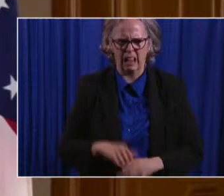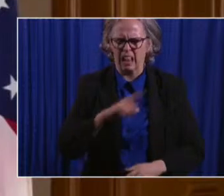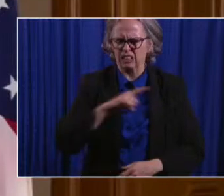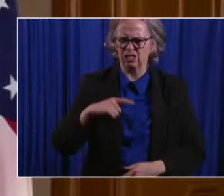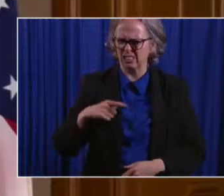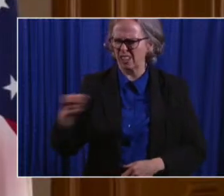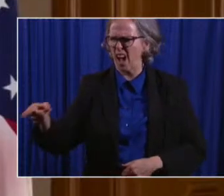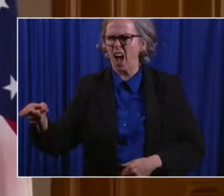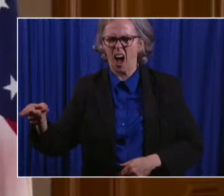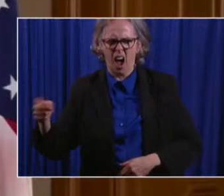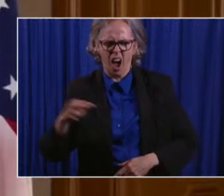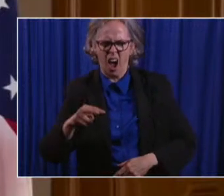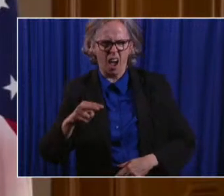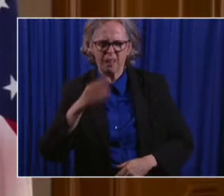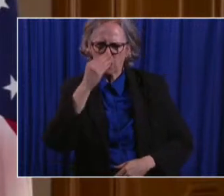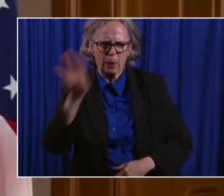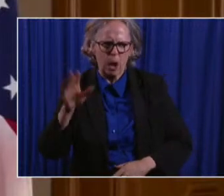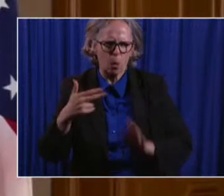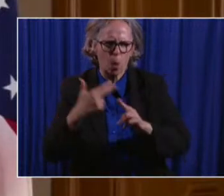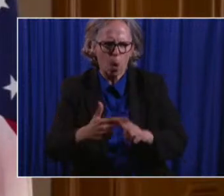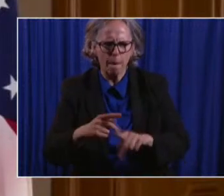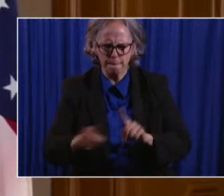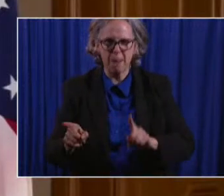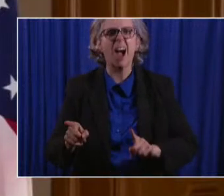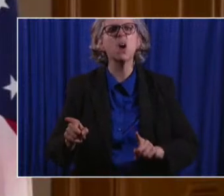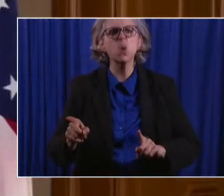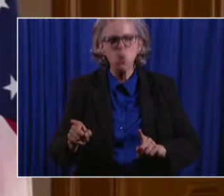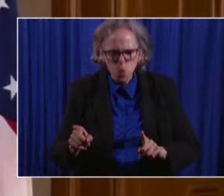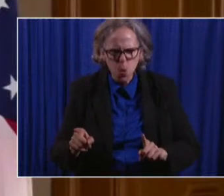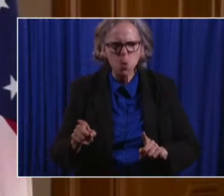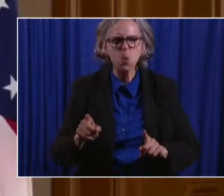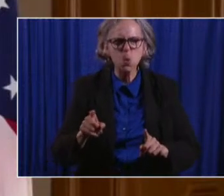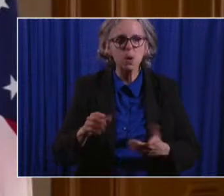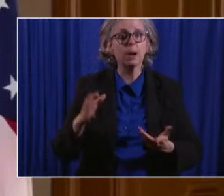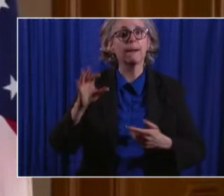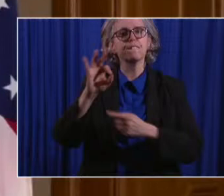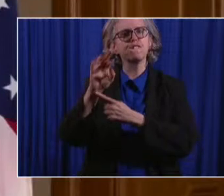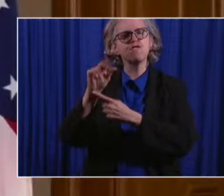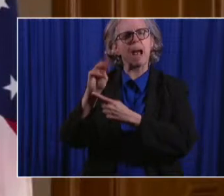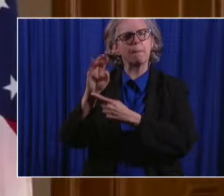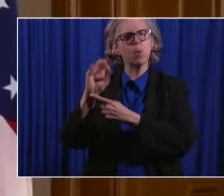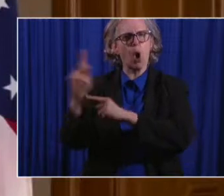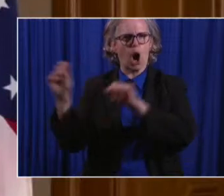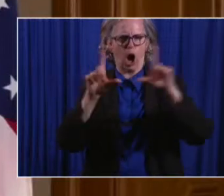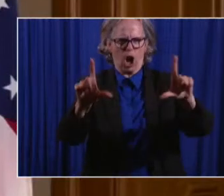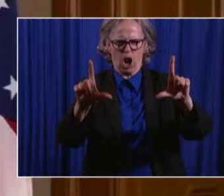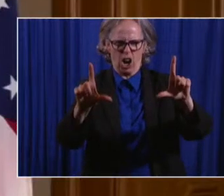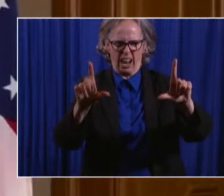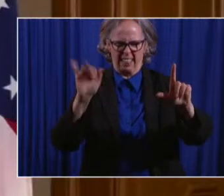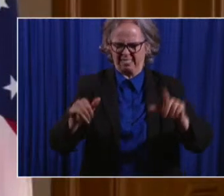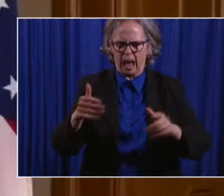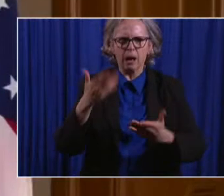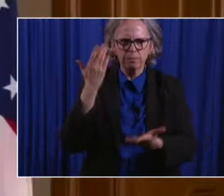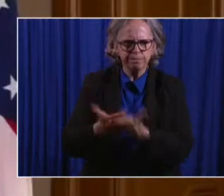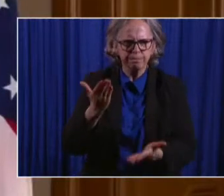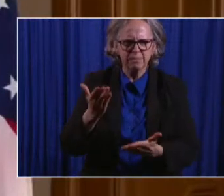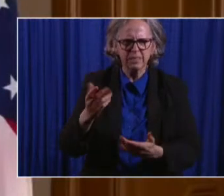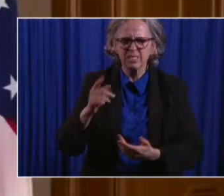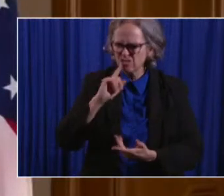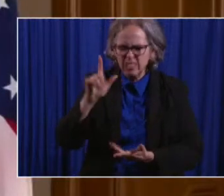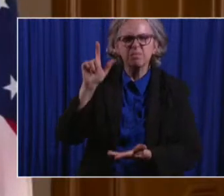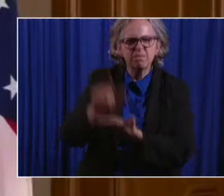but the framework is there. Not just the framework, but the bill is there in front